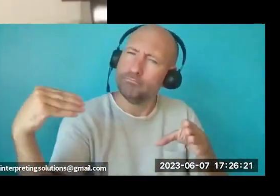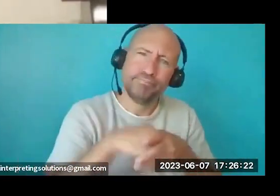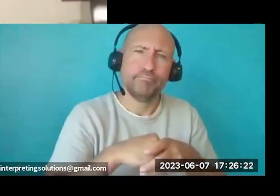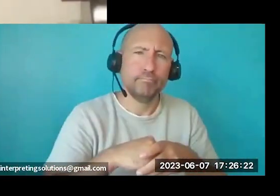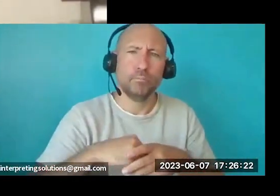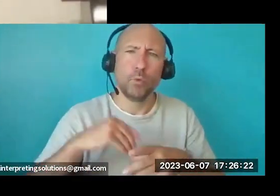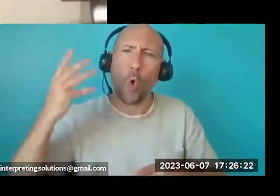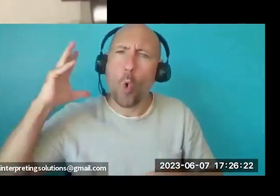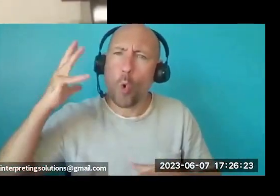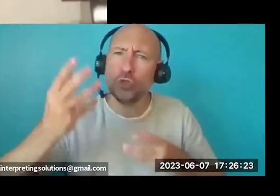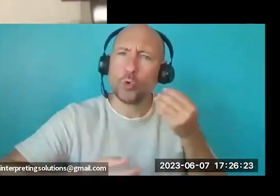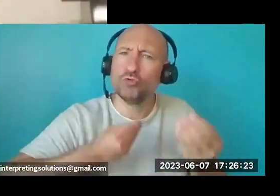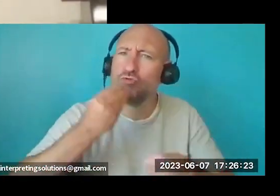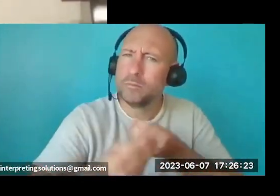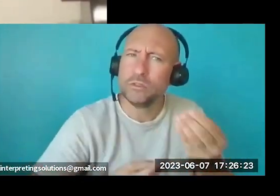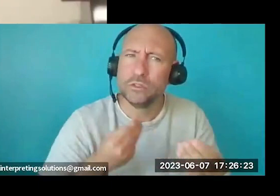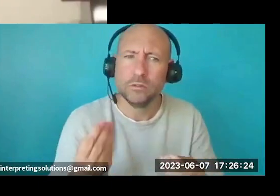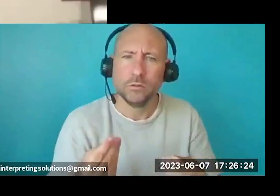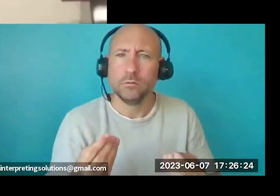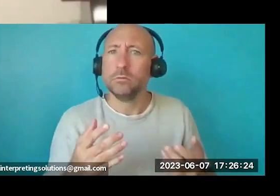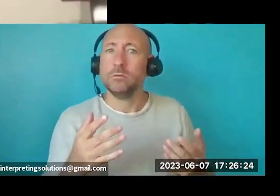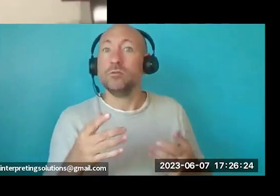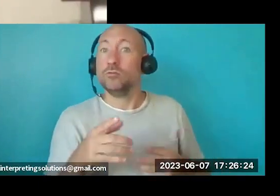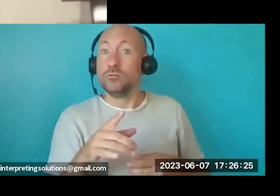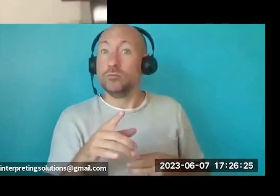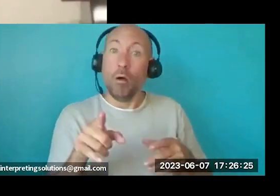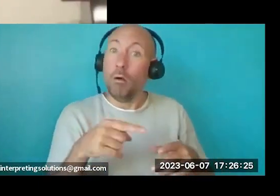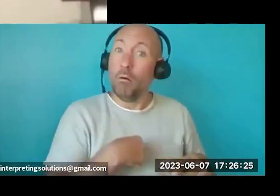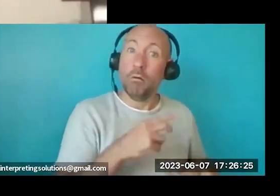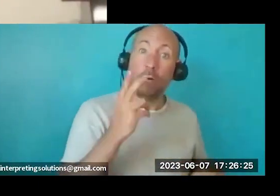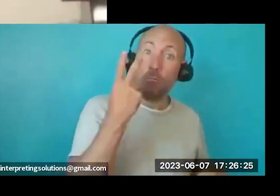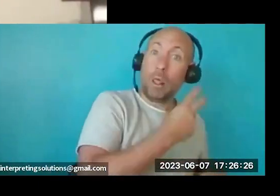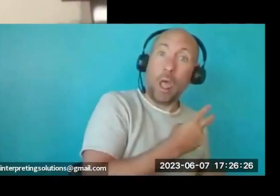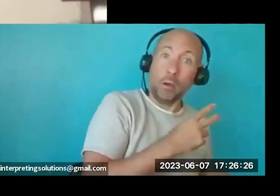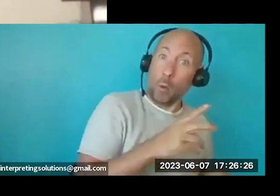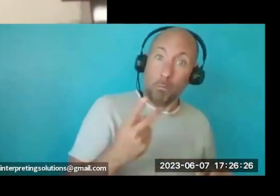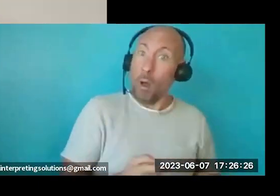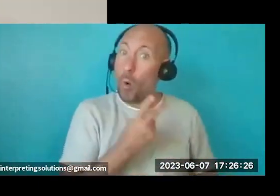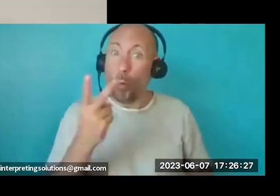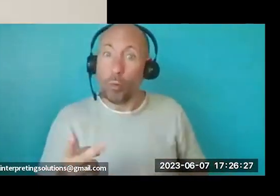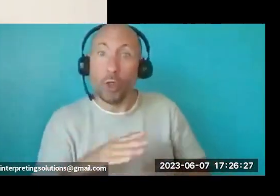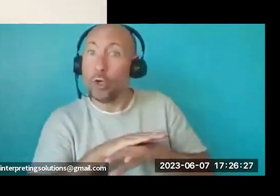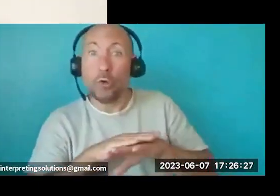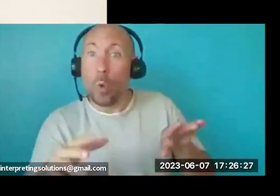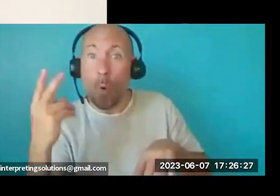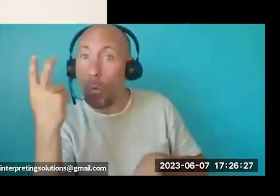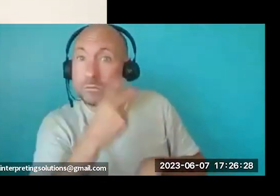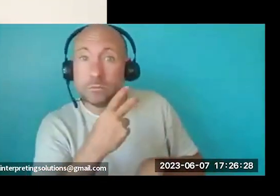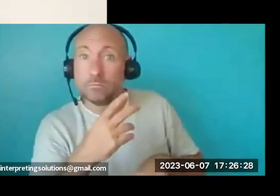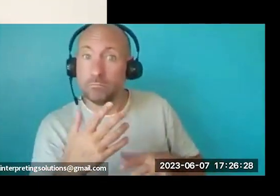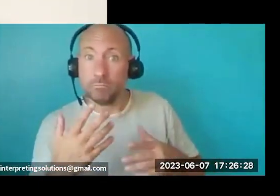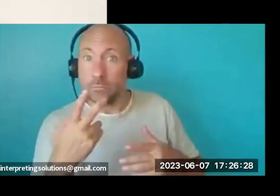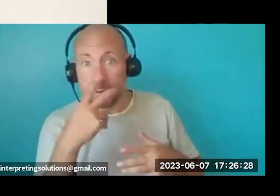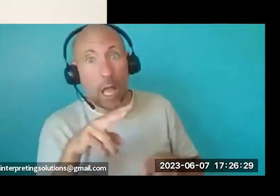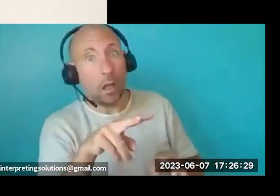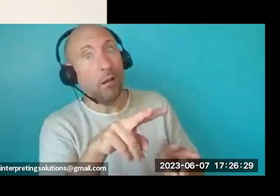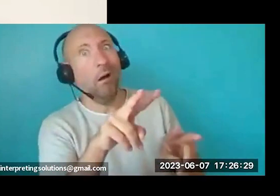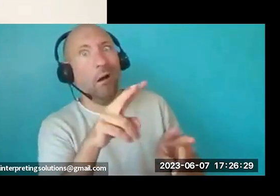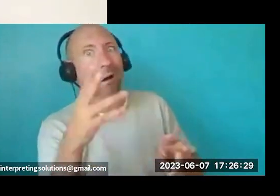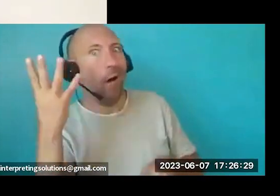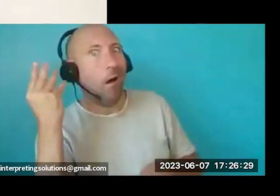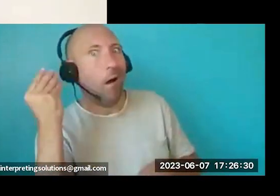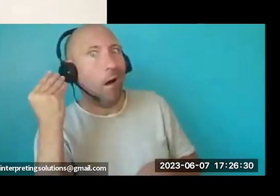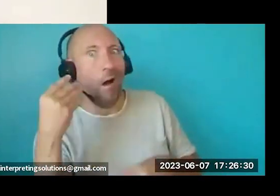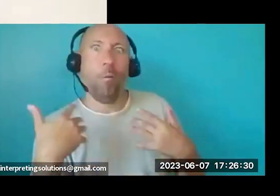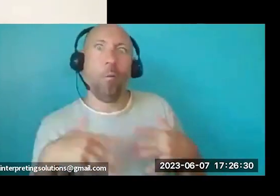also sighted people can enjoy it. Why not? Thank you. Thank